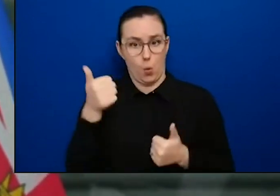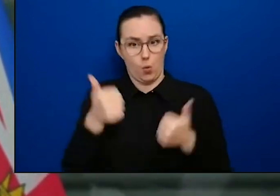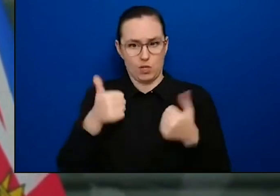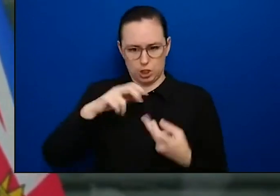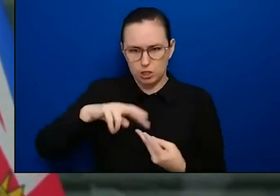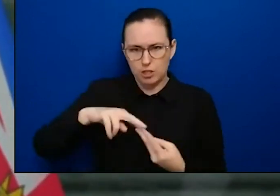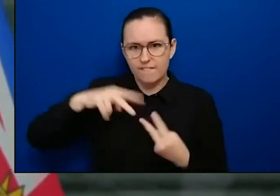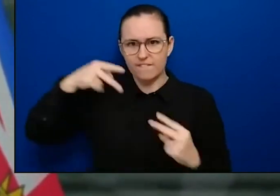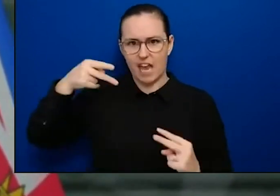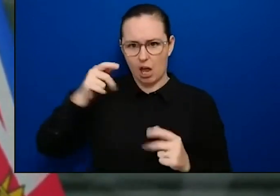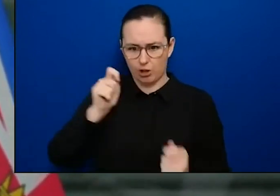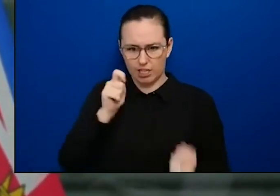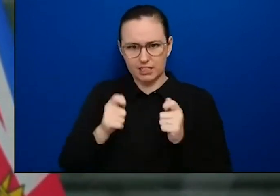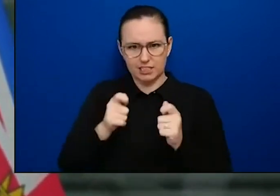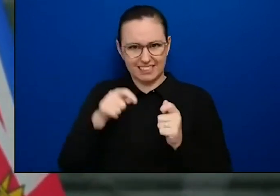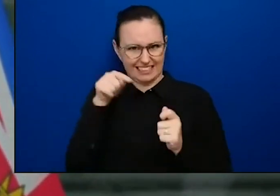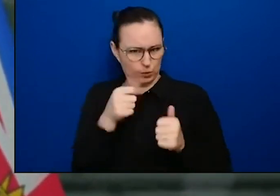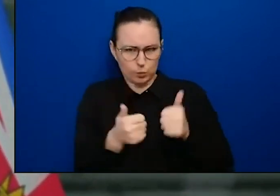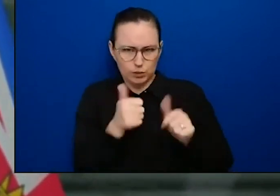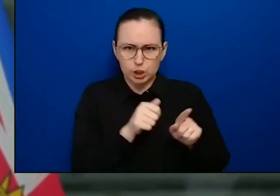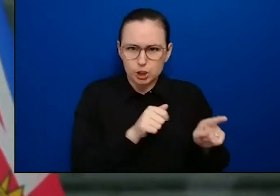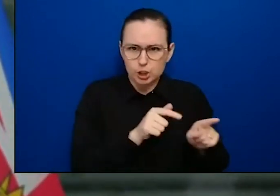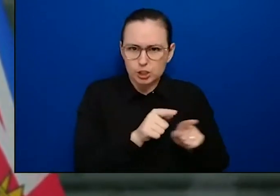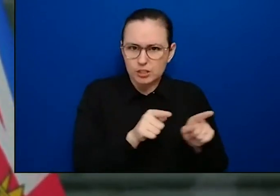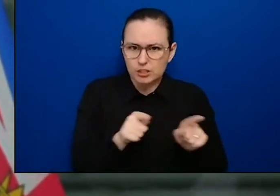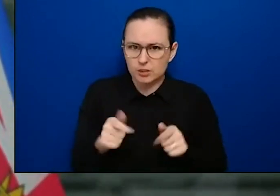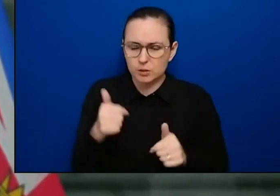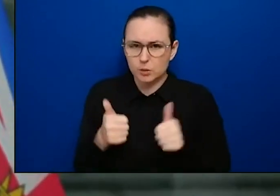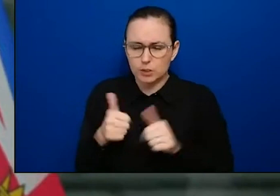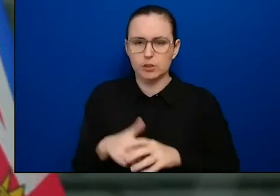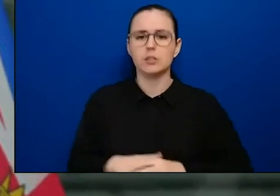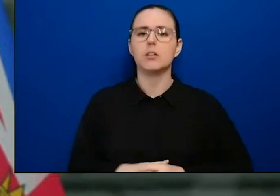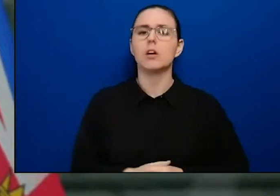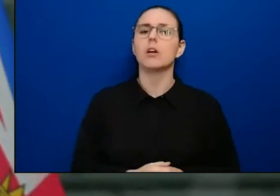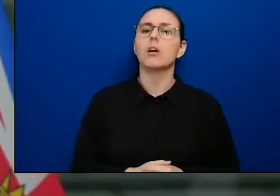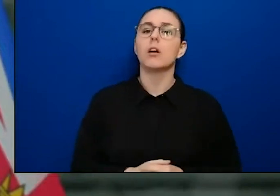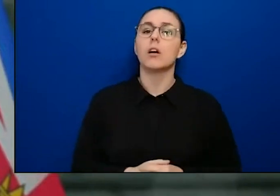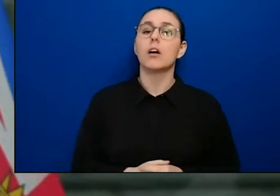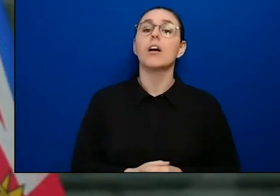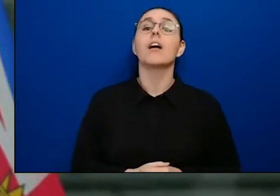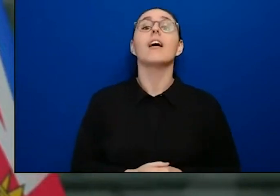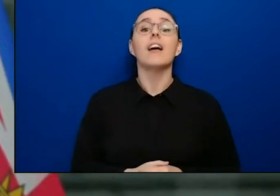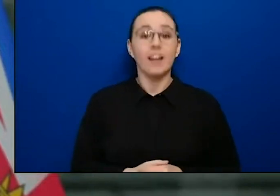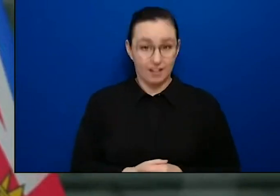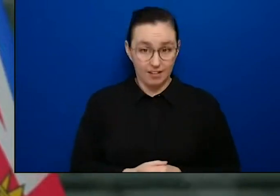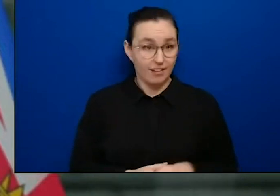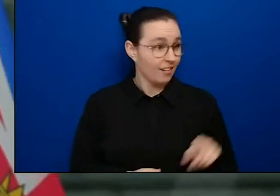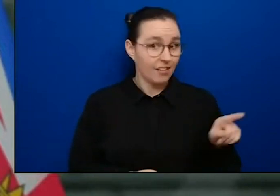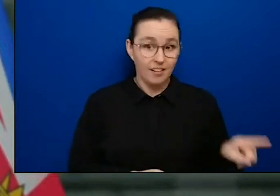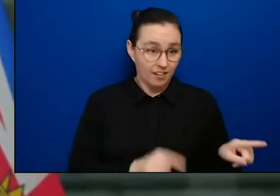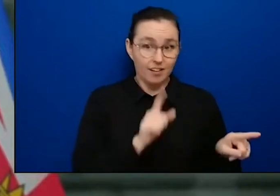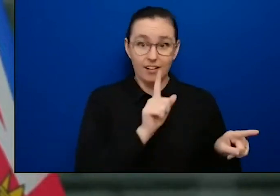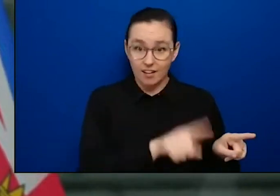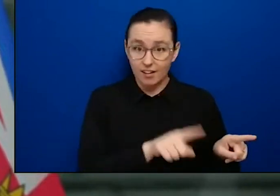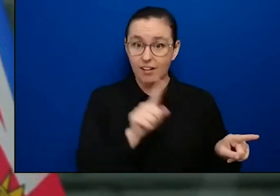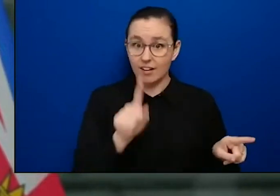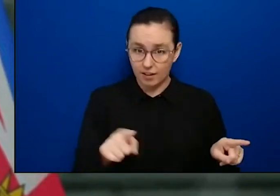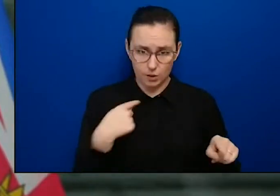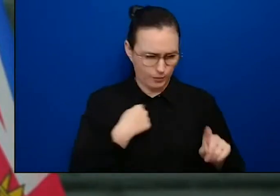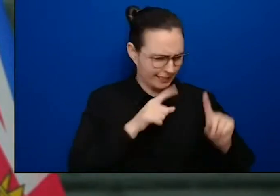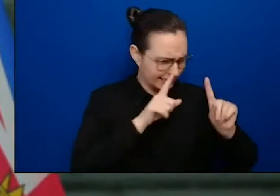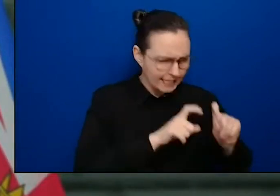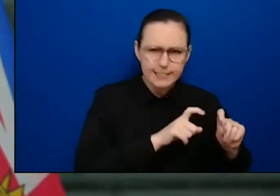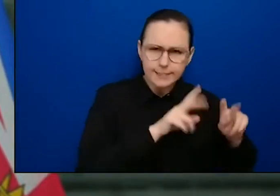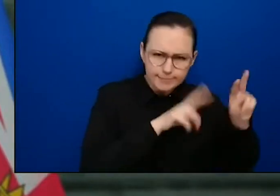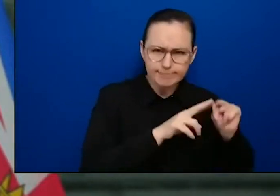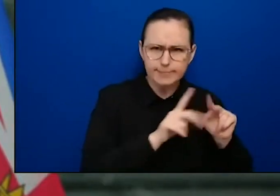did 100% of all of our cases for a period of time. And as those cases increased, we targeted our program to make